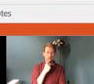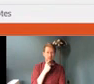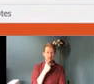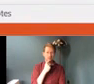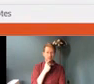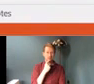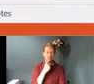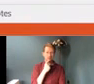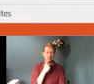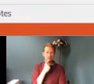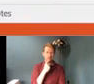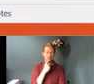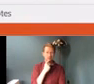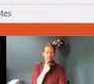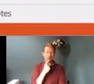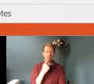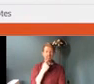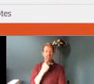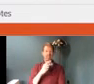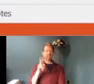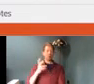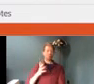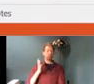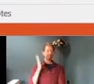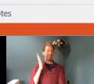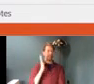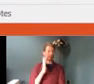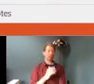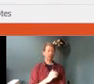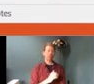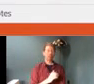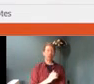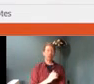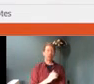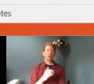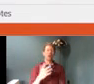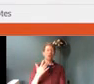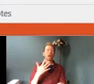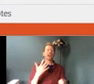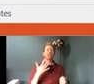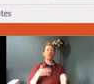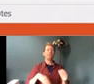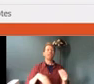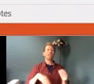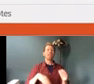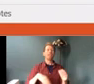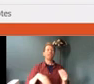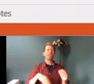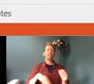It says presenting. So it's not full screen or presenting.